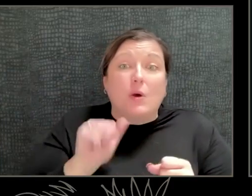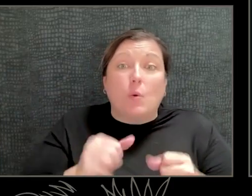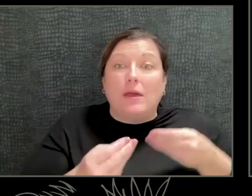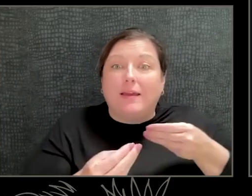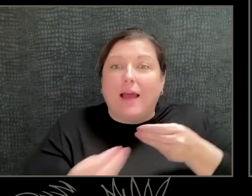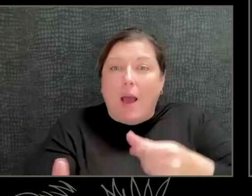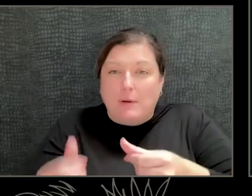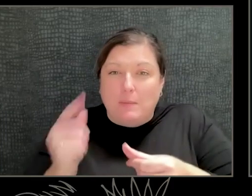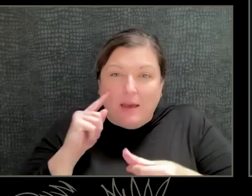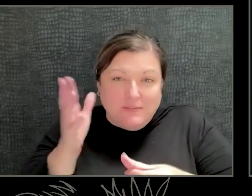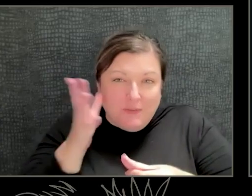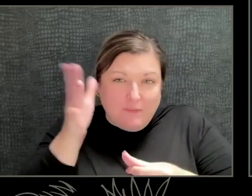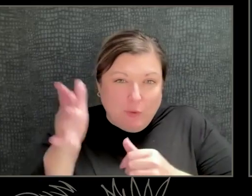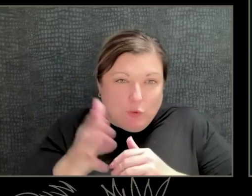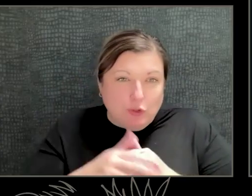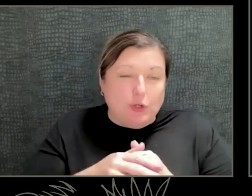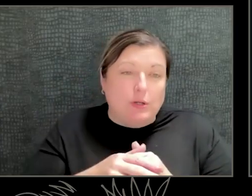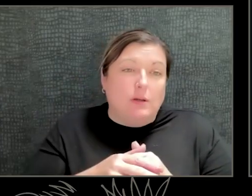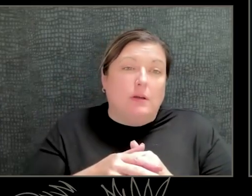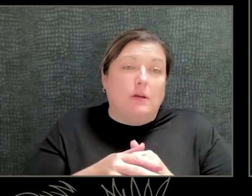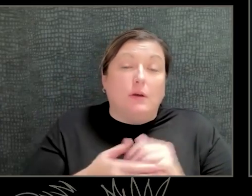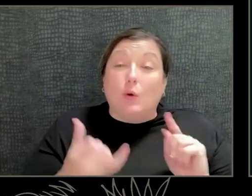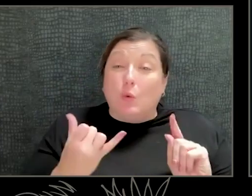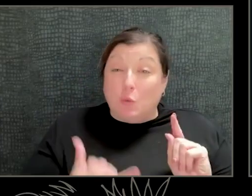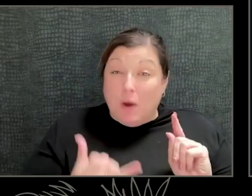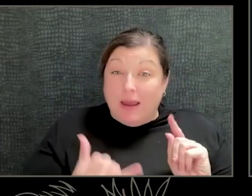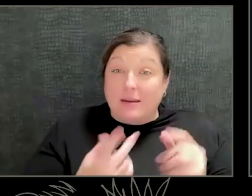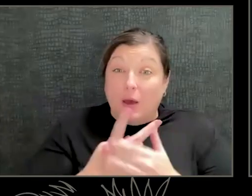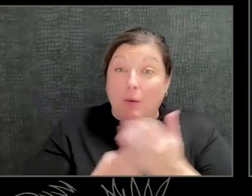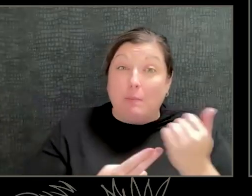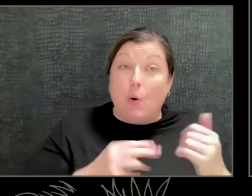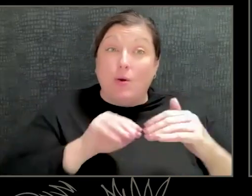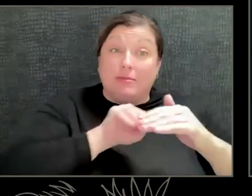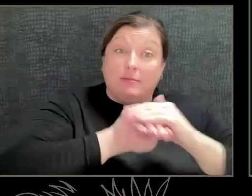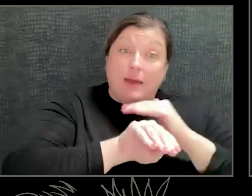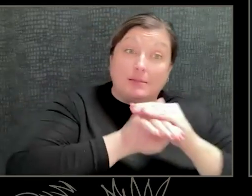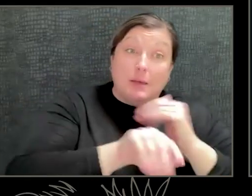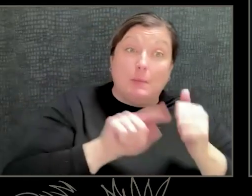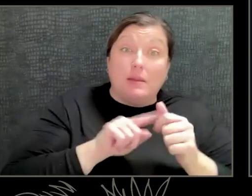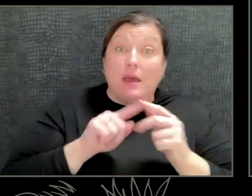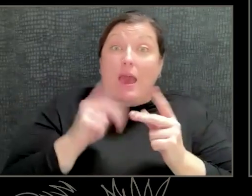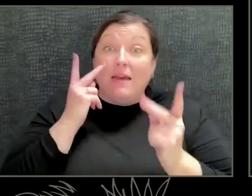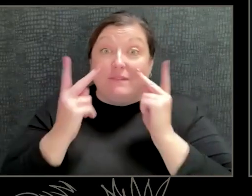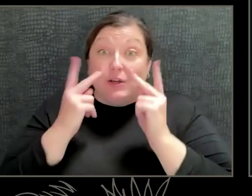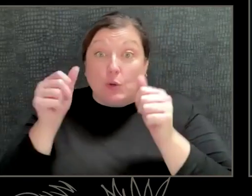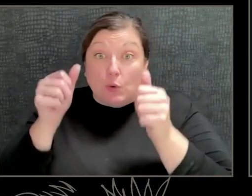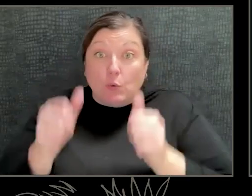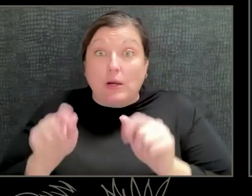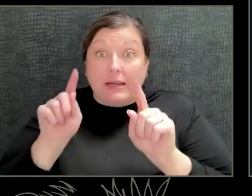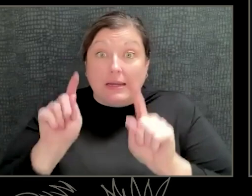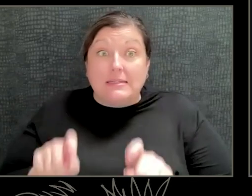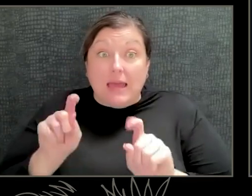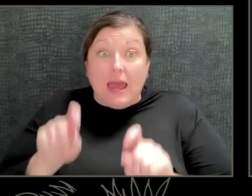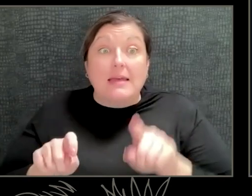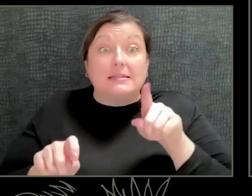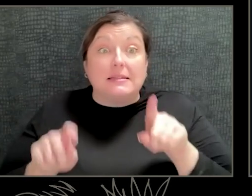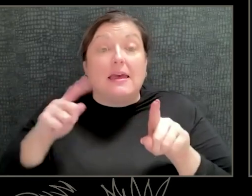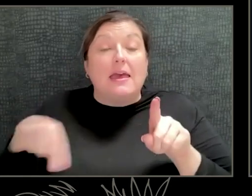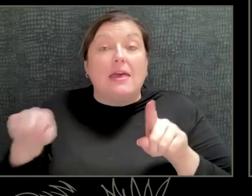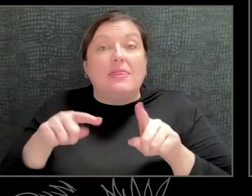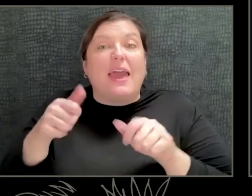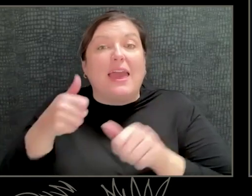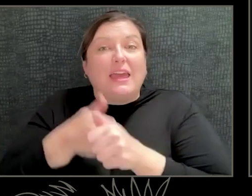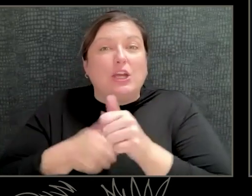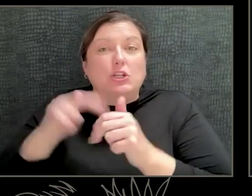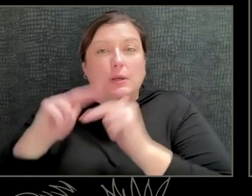future. So right now, both the accessibility and visual regression tests, they go off and they each build